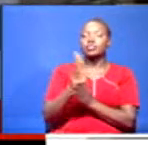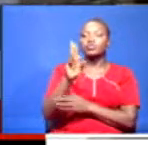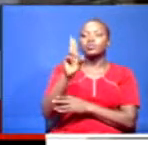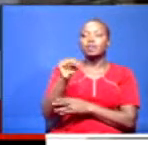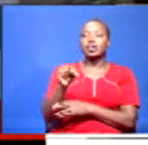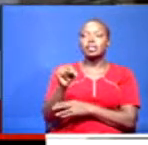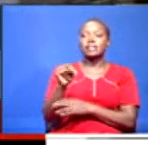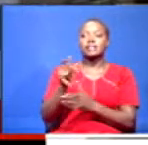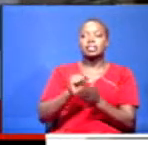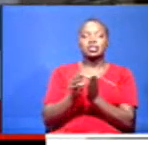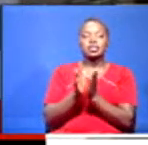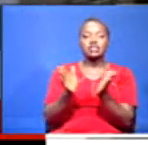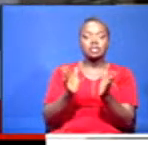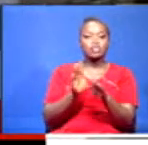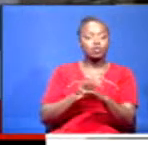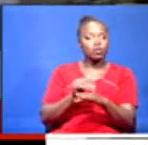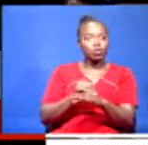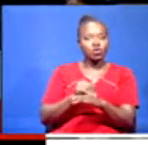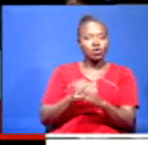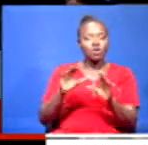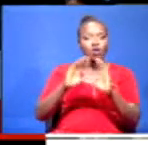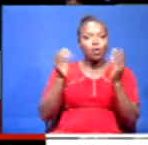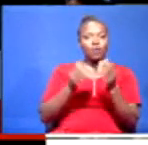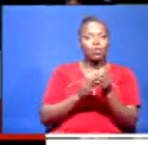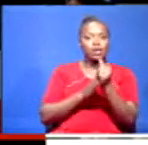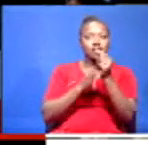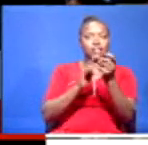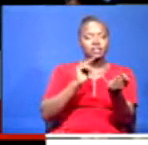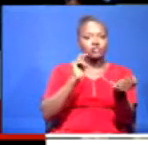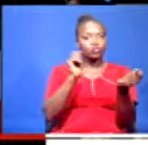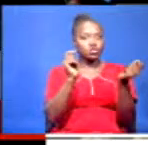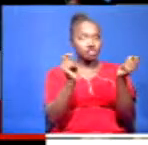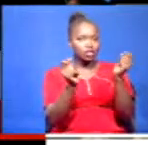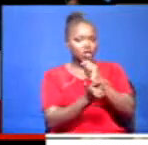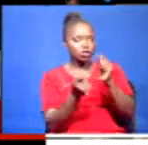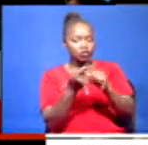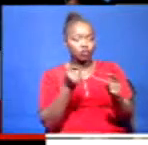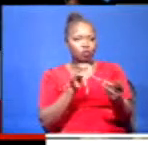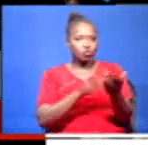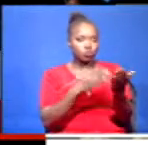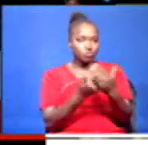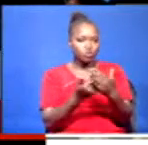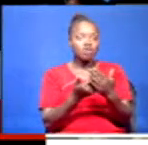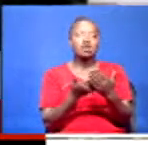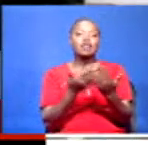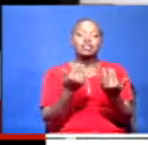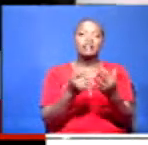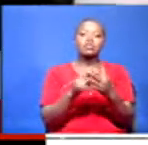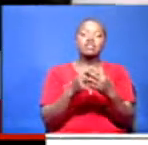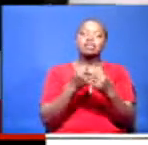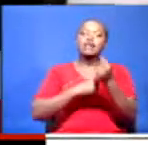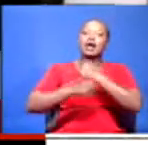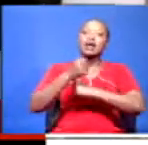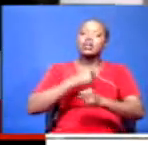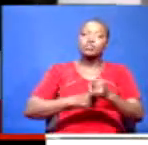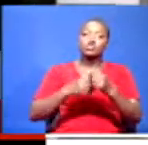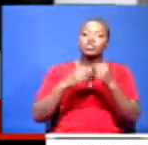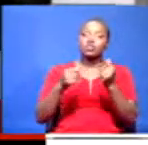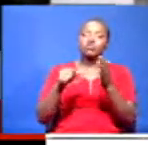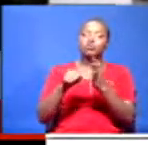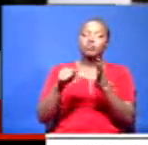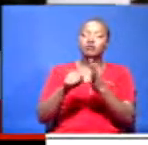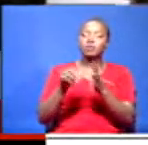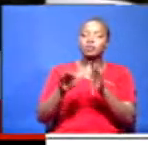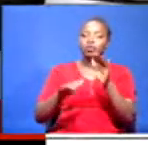Portugal, called on world leaders to shift gears from proposals to action in tackling challenges facing oceans